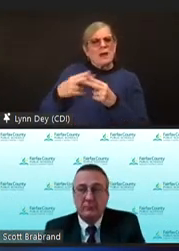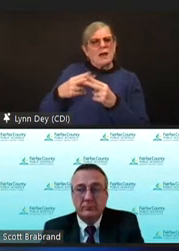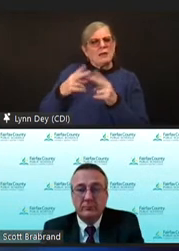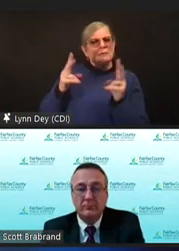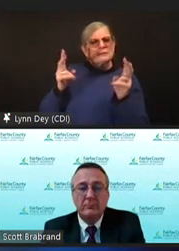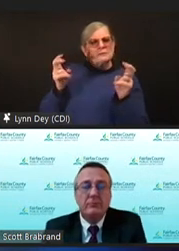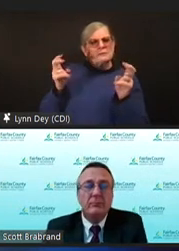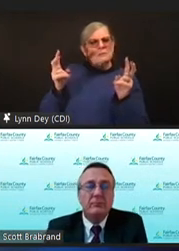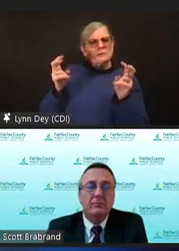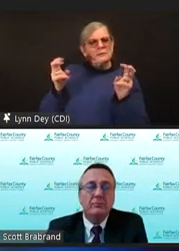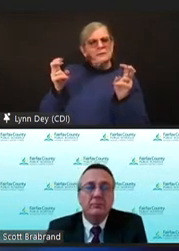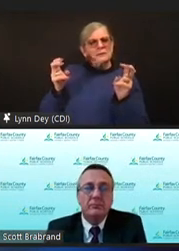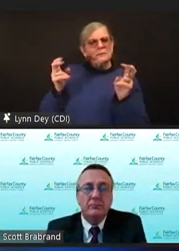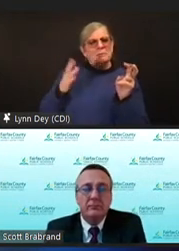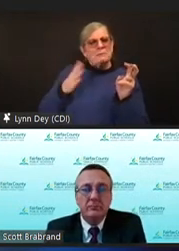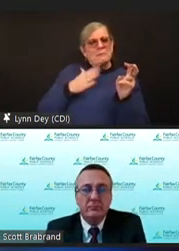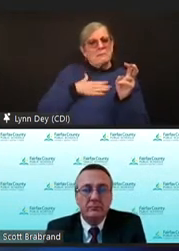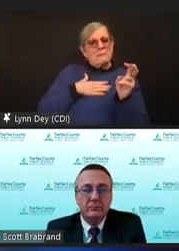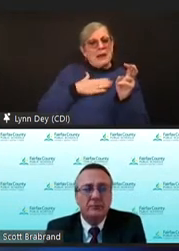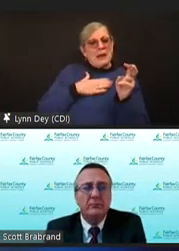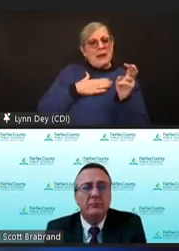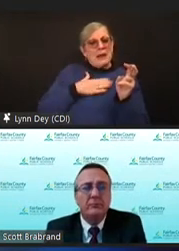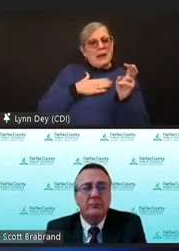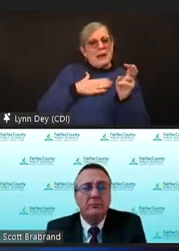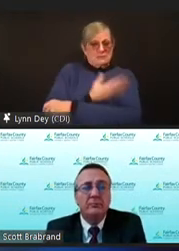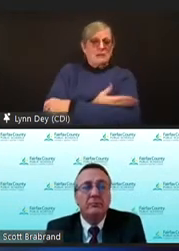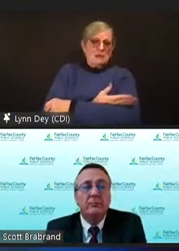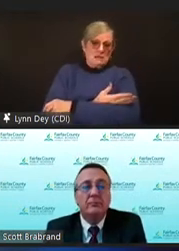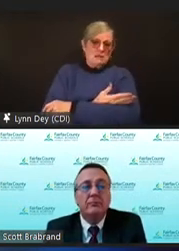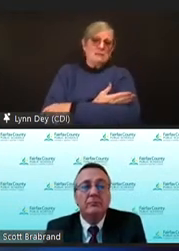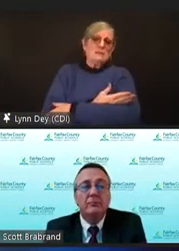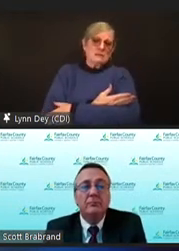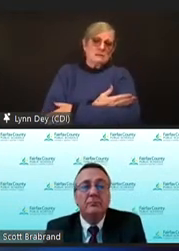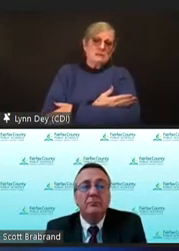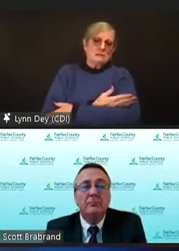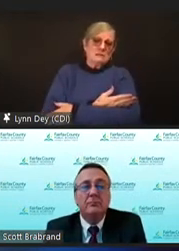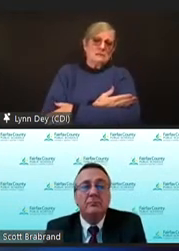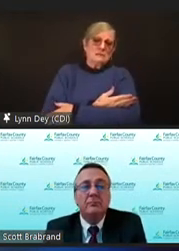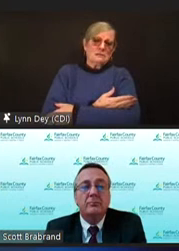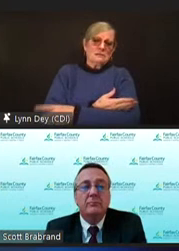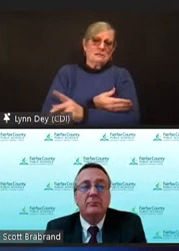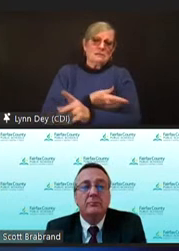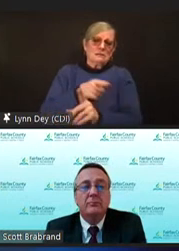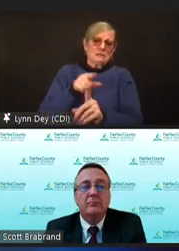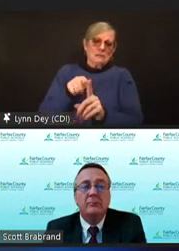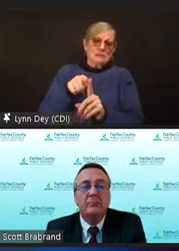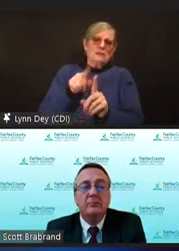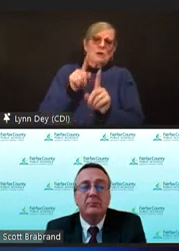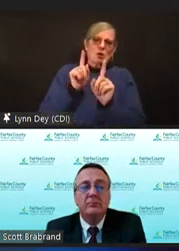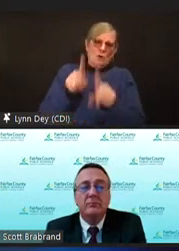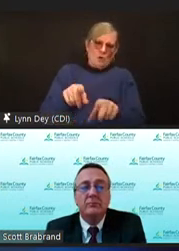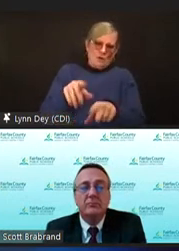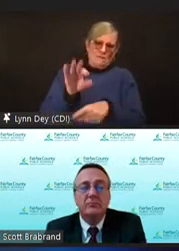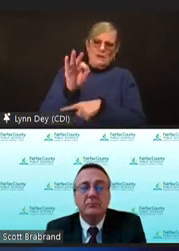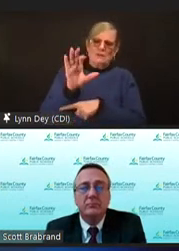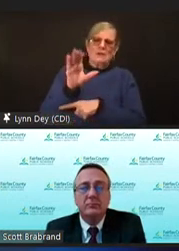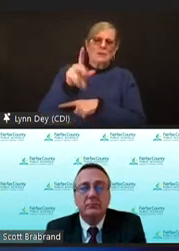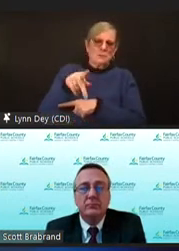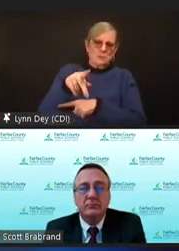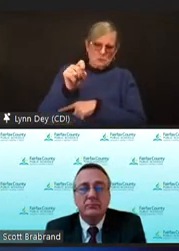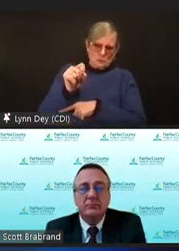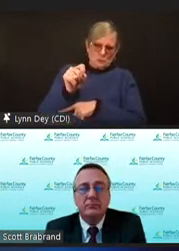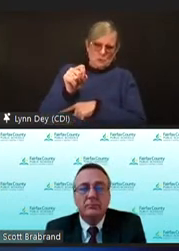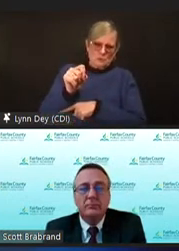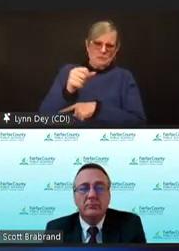My son currently assists to a Fairfax County school. And I'm very concerned because, you know, I feel that this